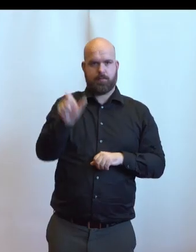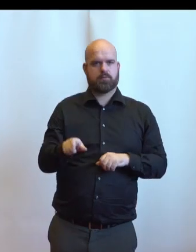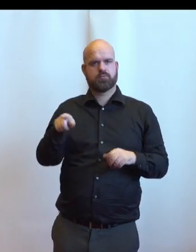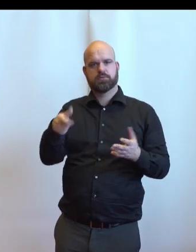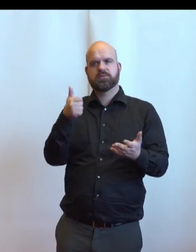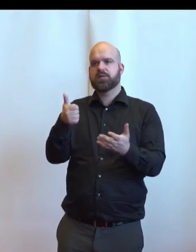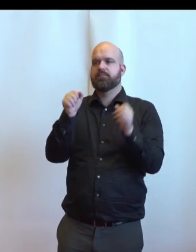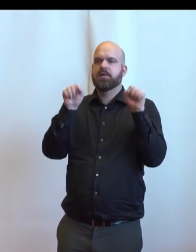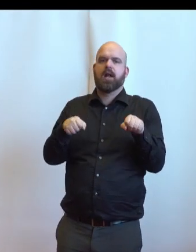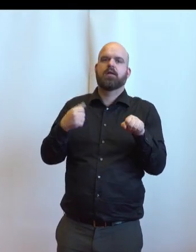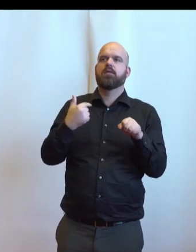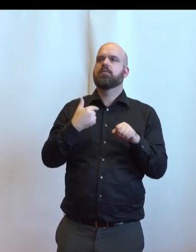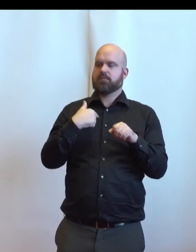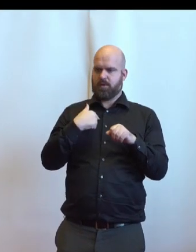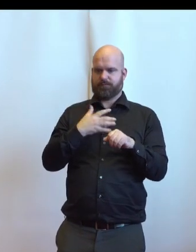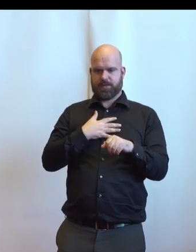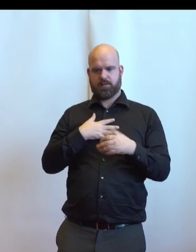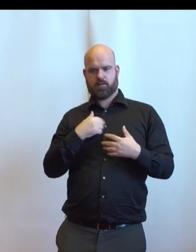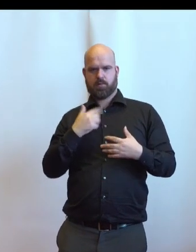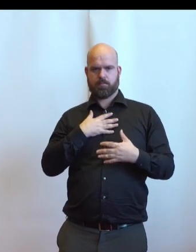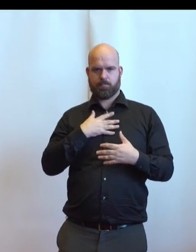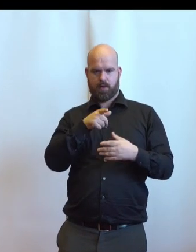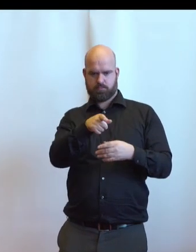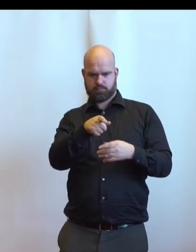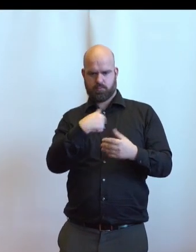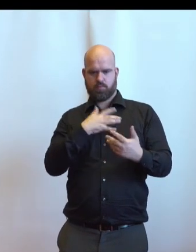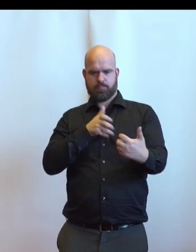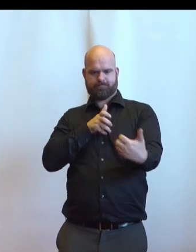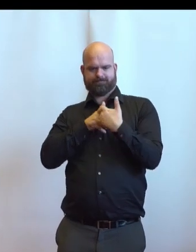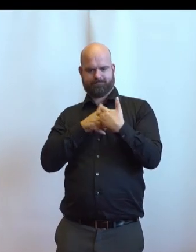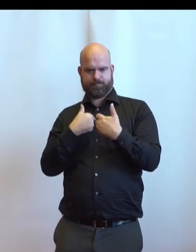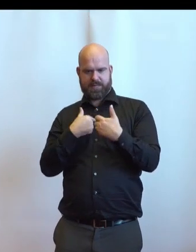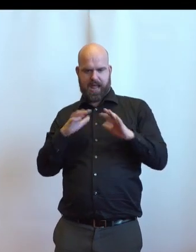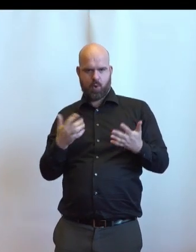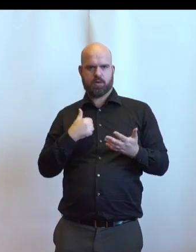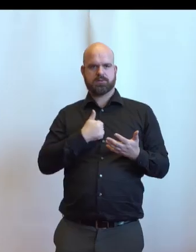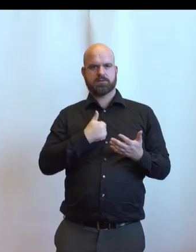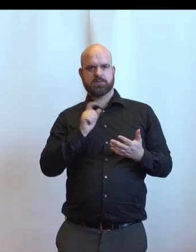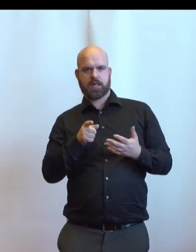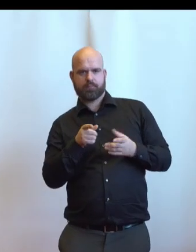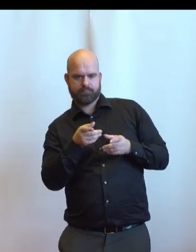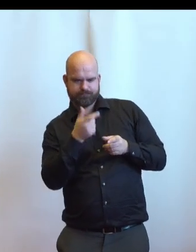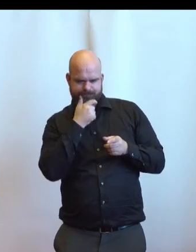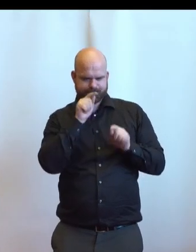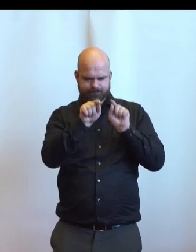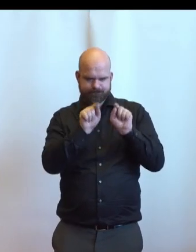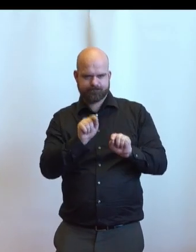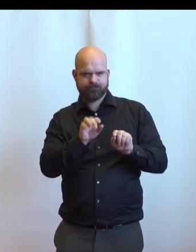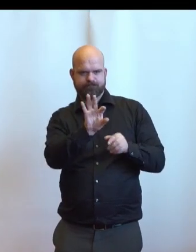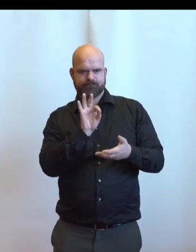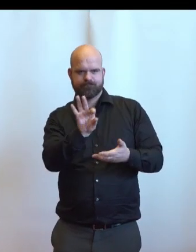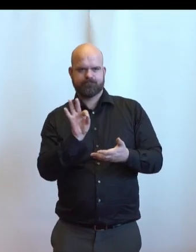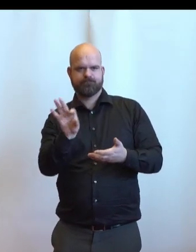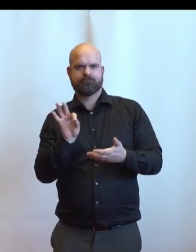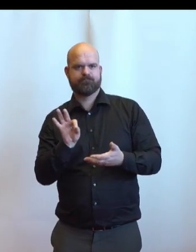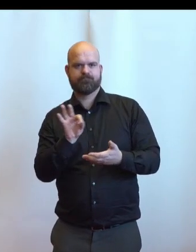that is going on is looking at how you can enable personalization for people without breaking the web